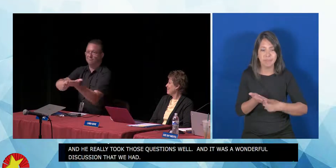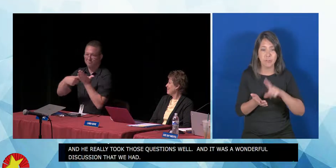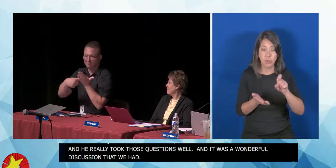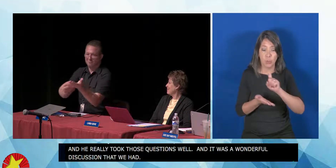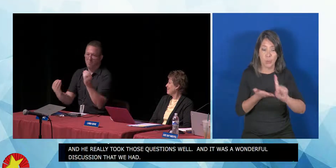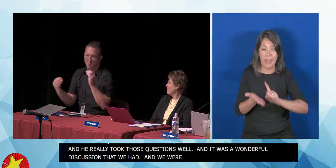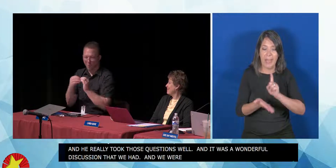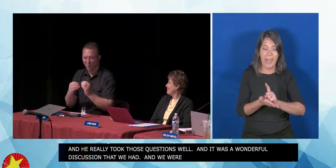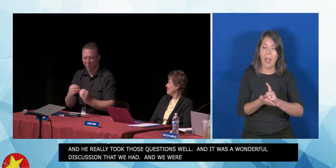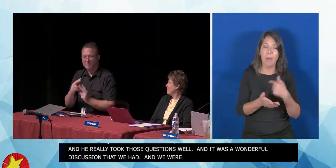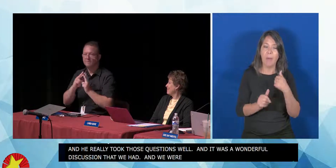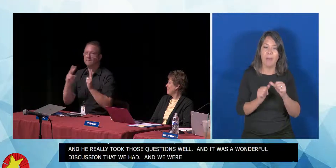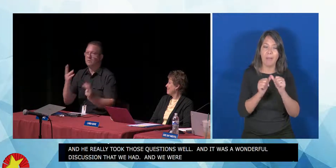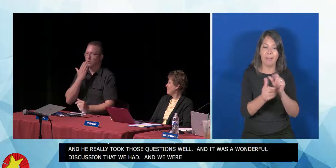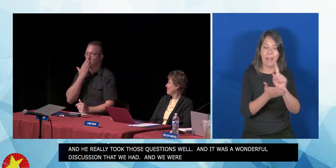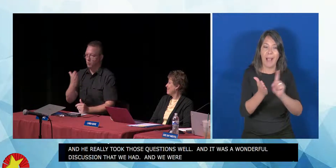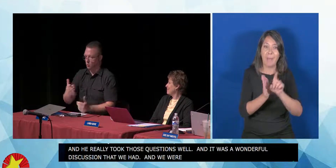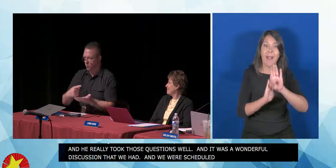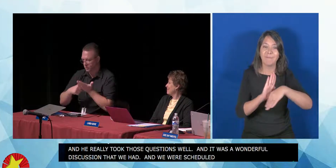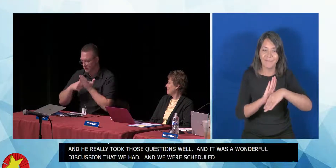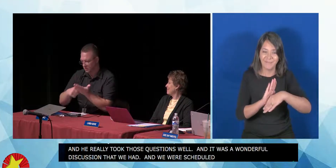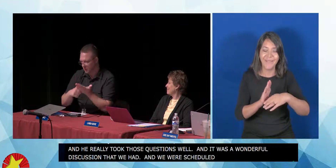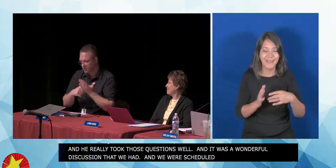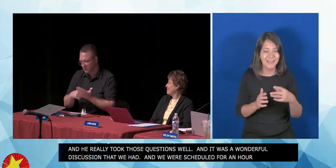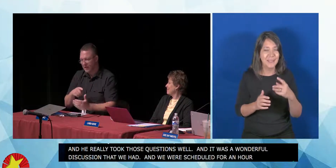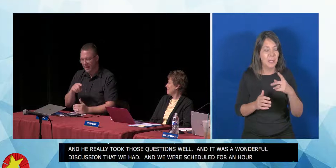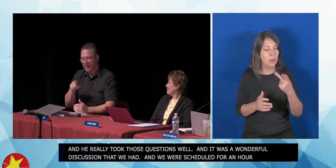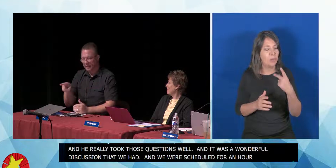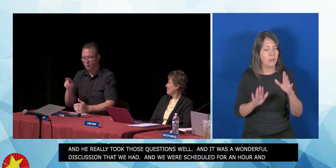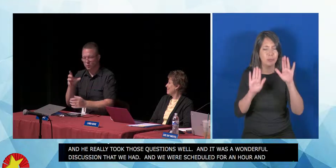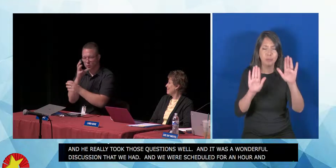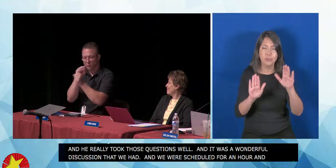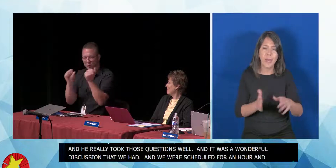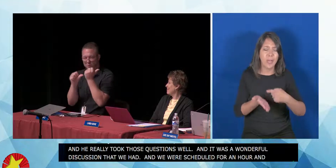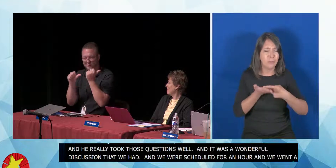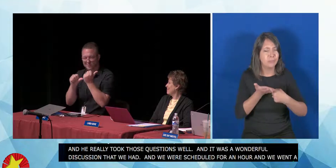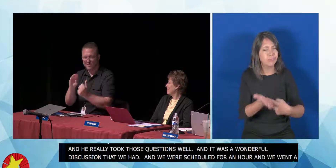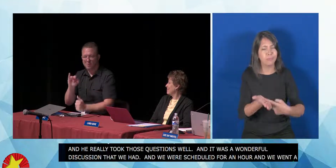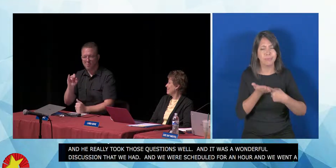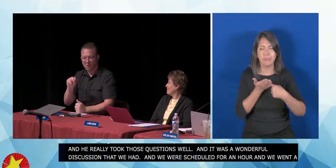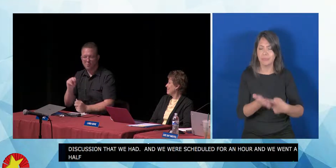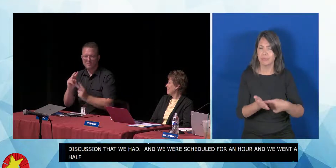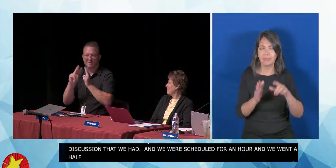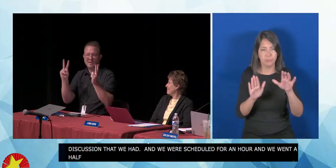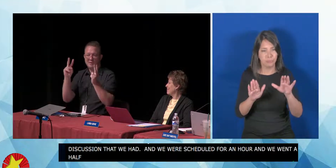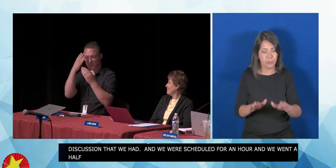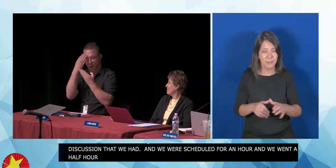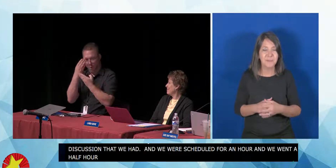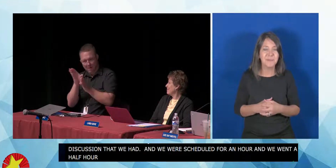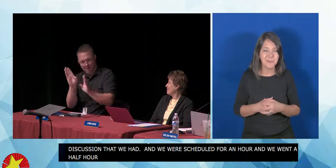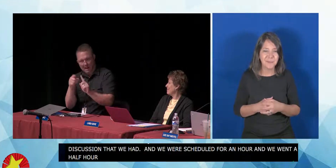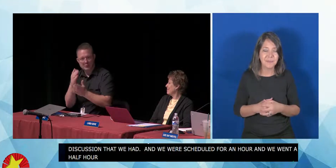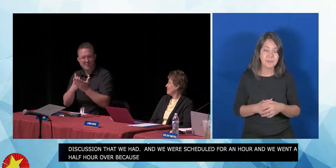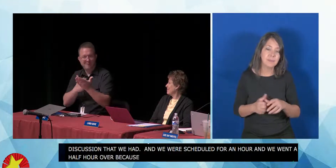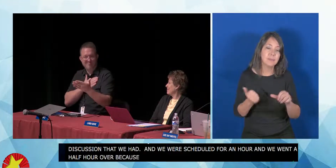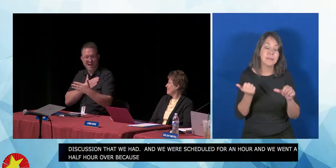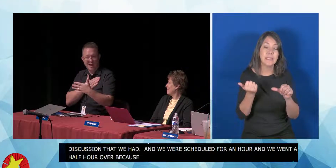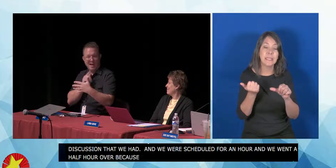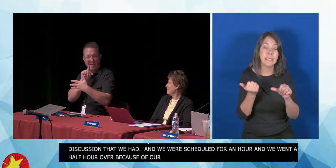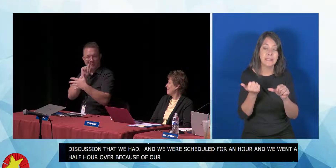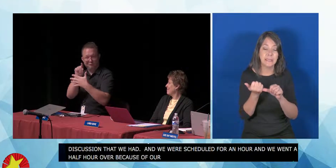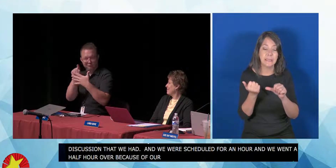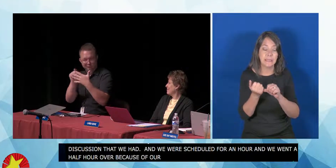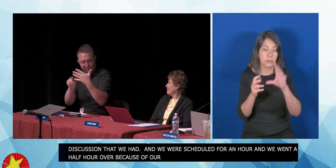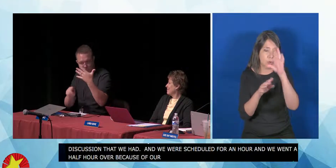hour over because of our lengthy discussion. It was a great discussion that we had. And Assistant